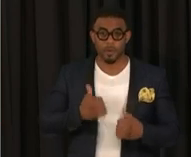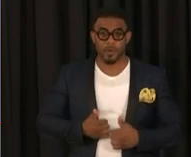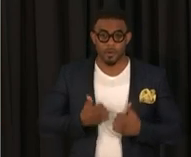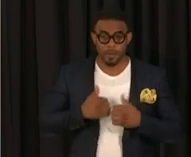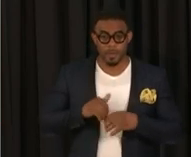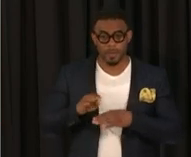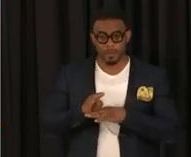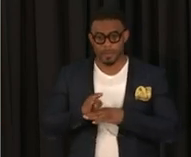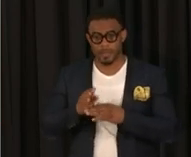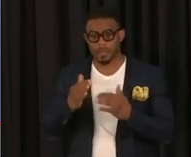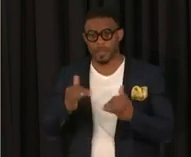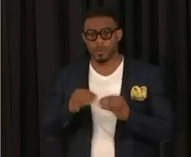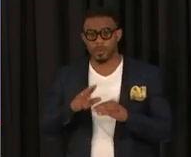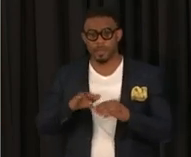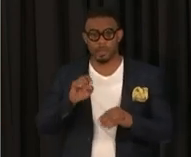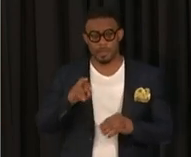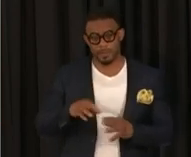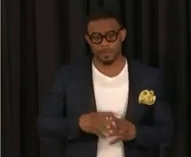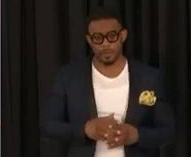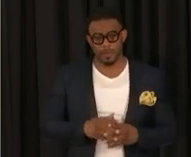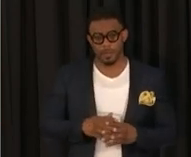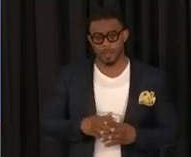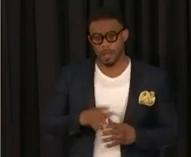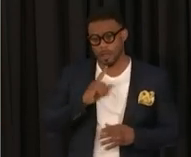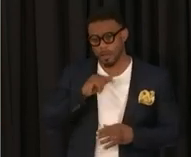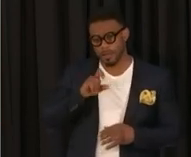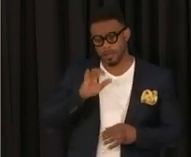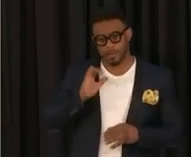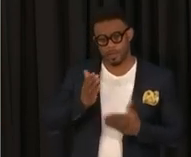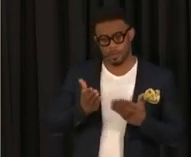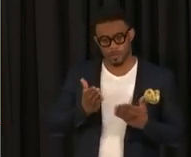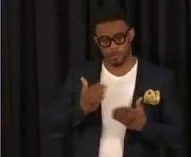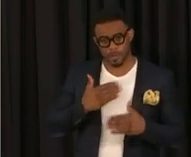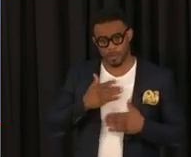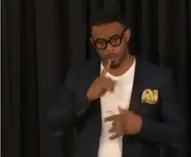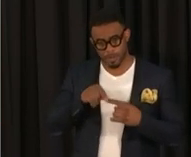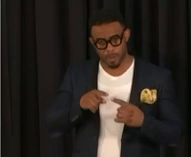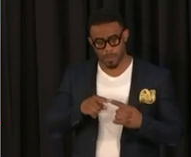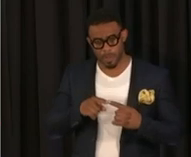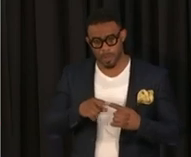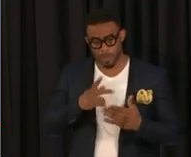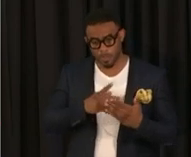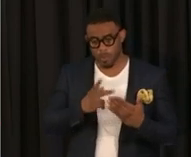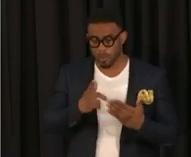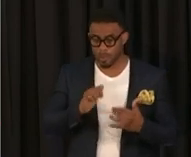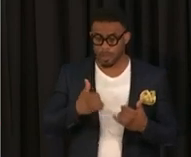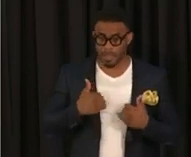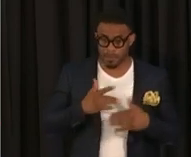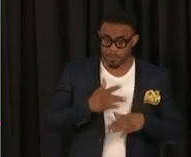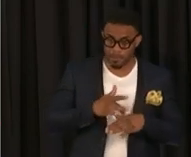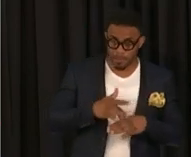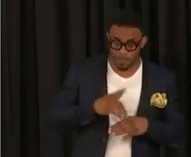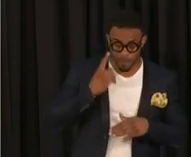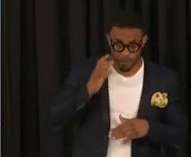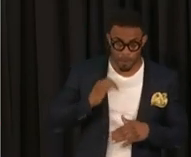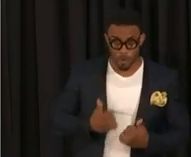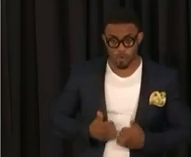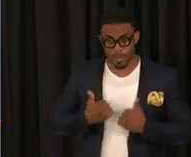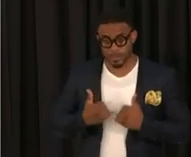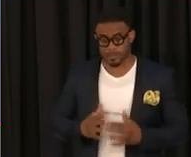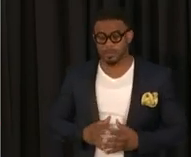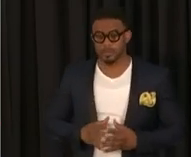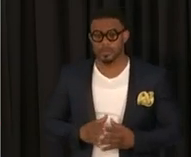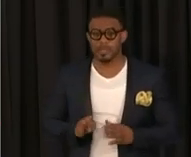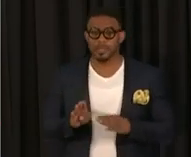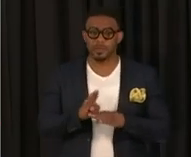of our residents and businesses, now more than ever, are in need of our services. So I'm very happy to talk about the programs that we have available for our